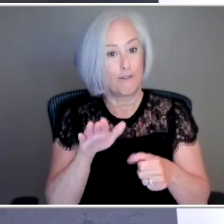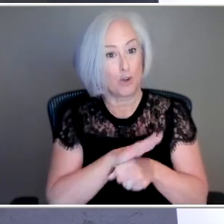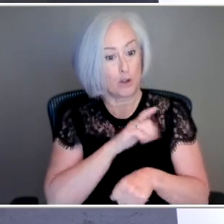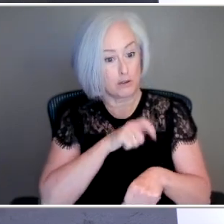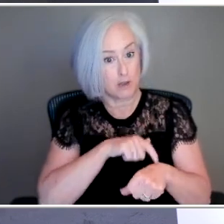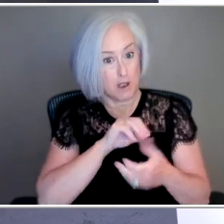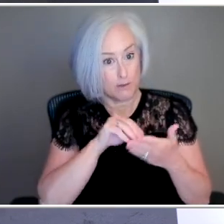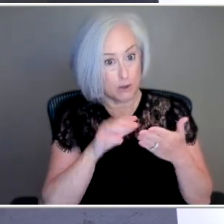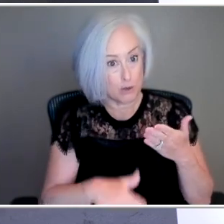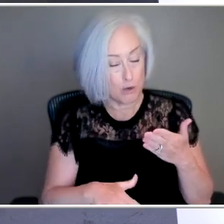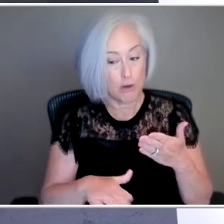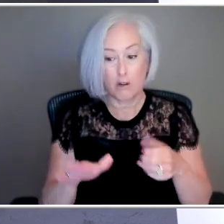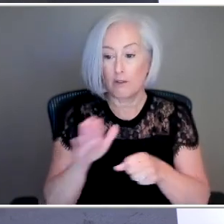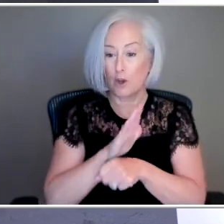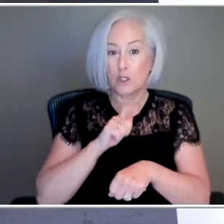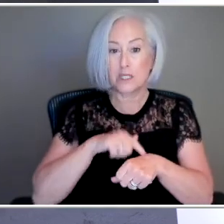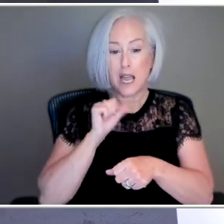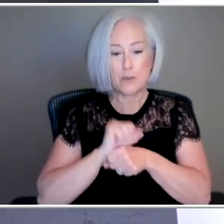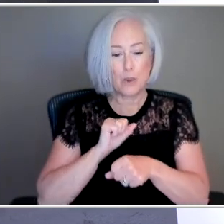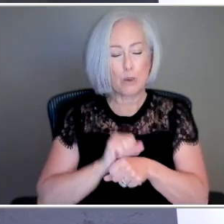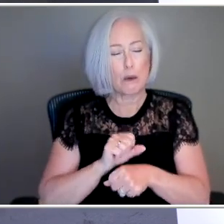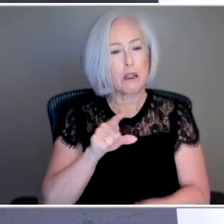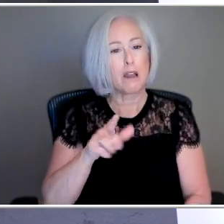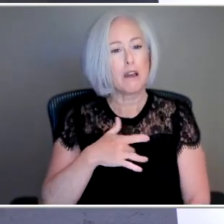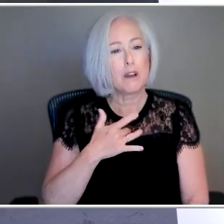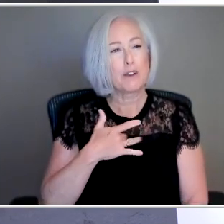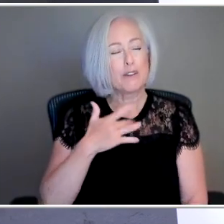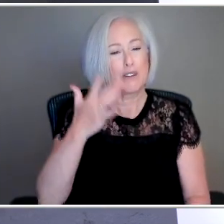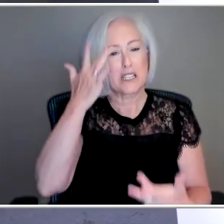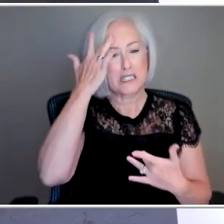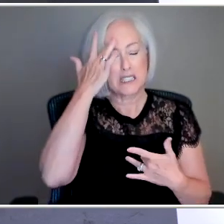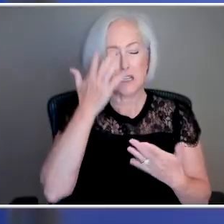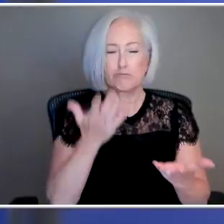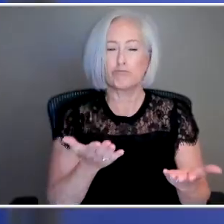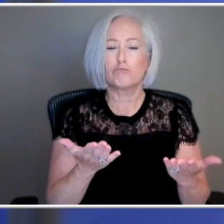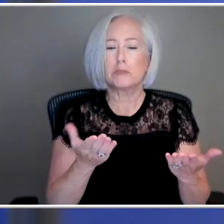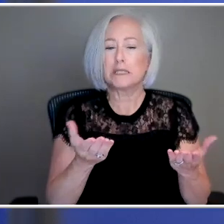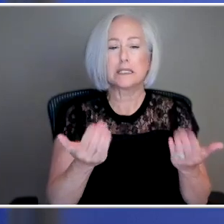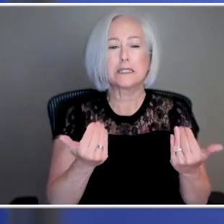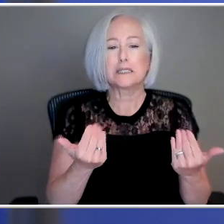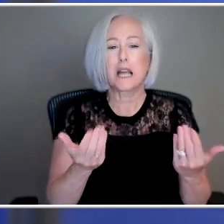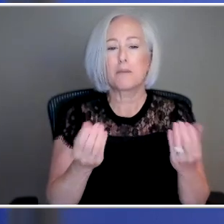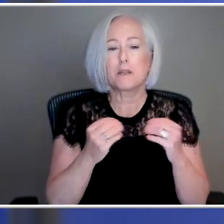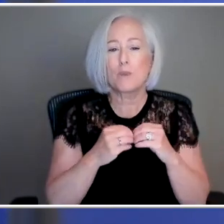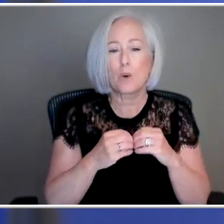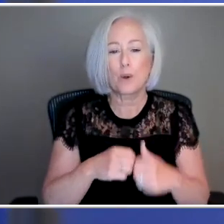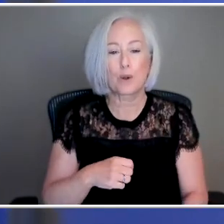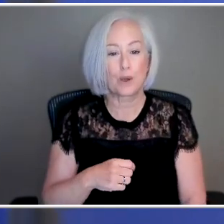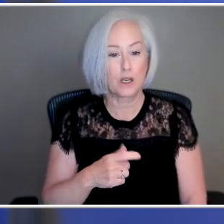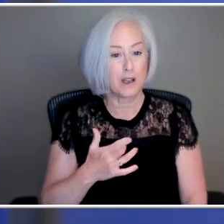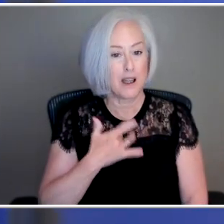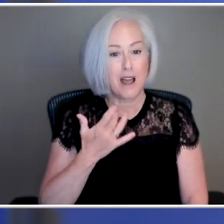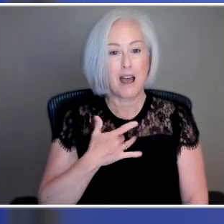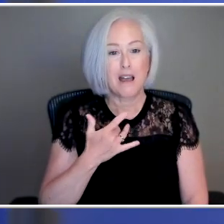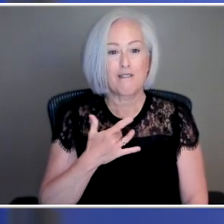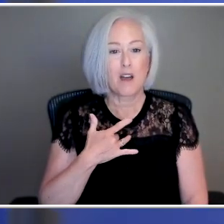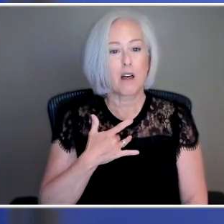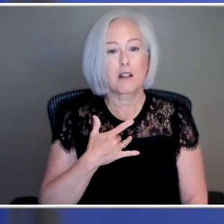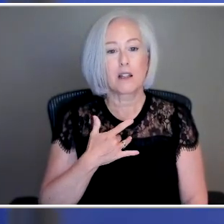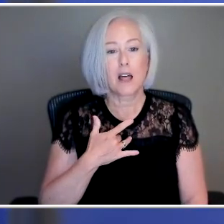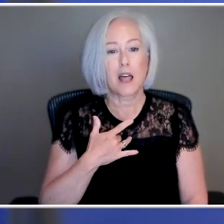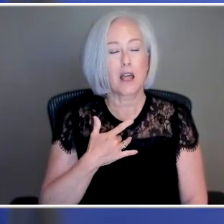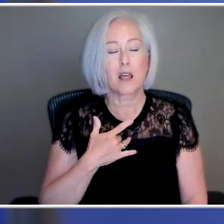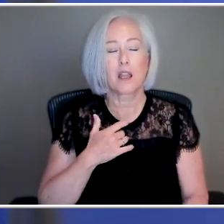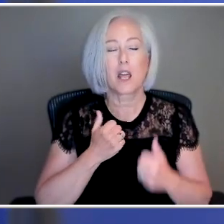feel sick. What symptoms were you feeling? I honestly just felt really withdrawn, just really exhausted.